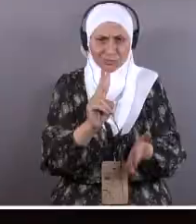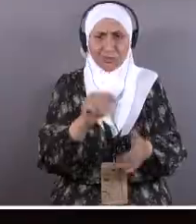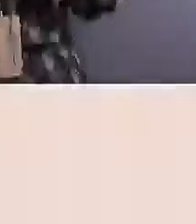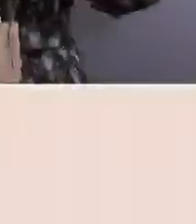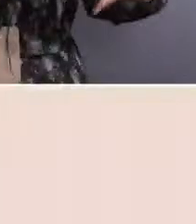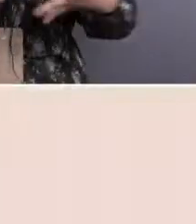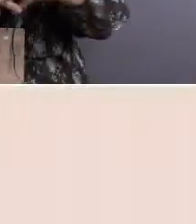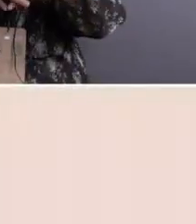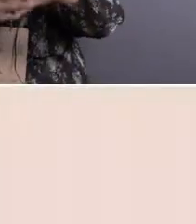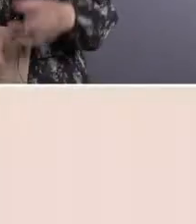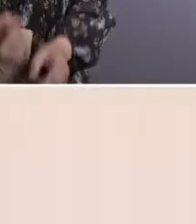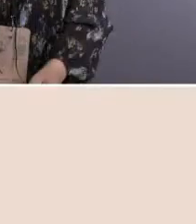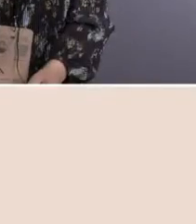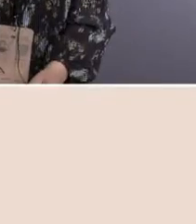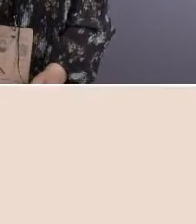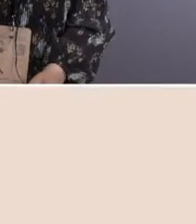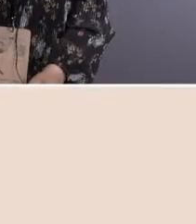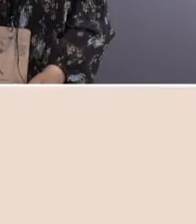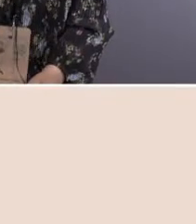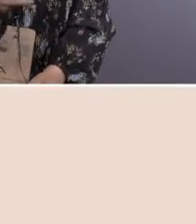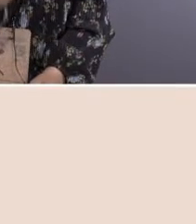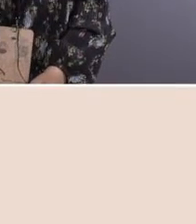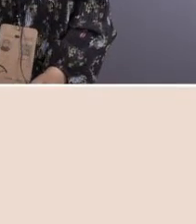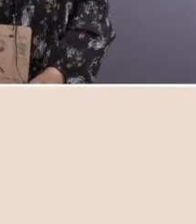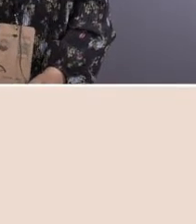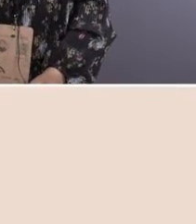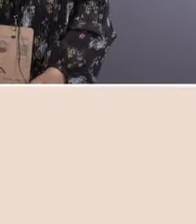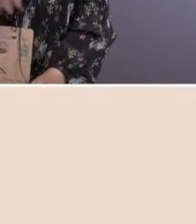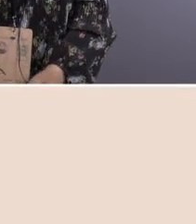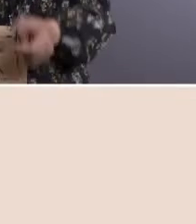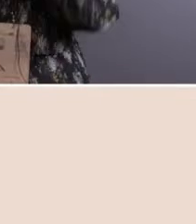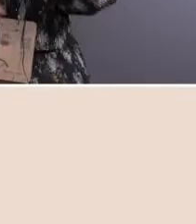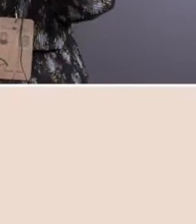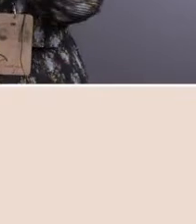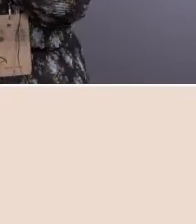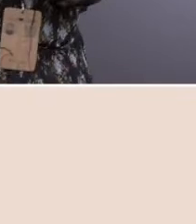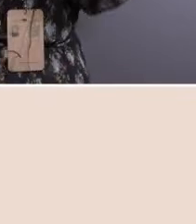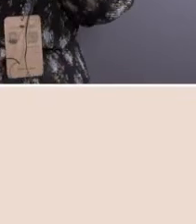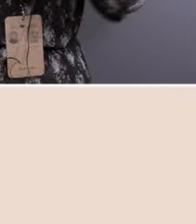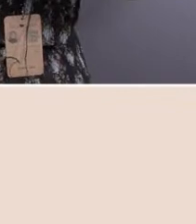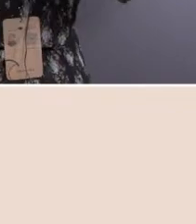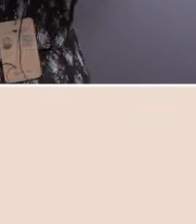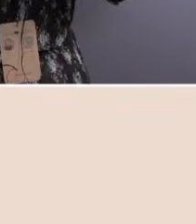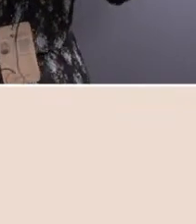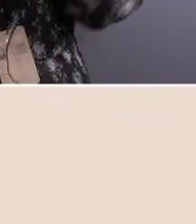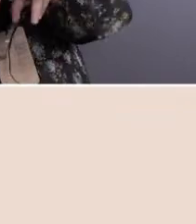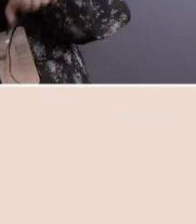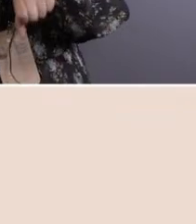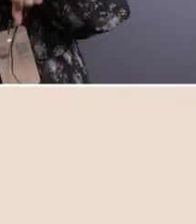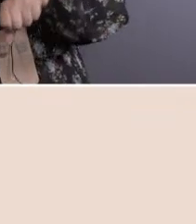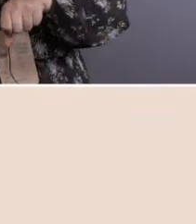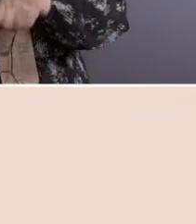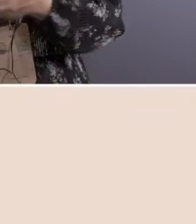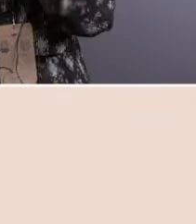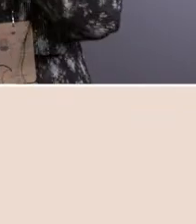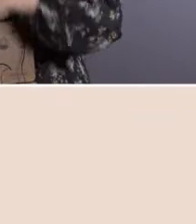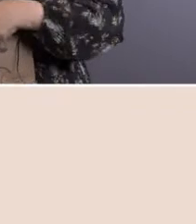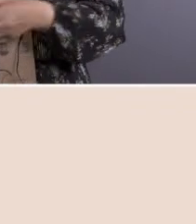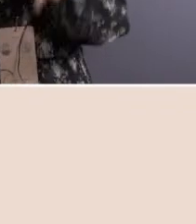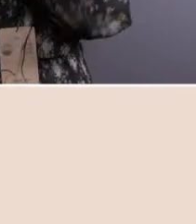importance of drawing on cultural heritage and indigenous knowledge to inspire modern sustainability